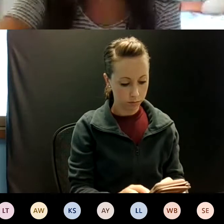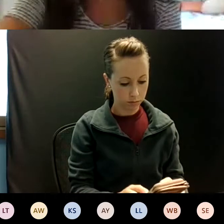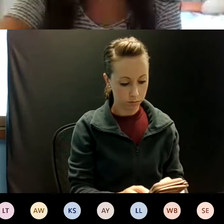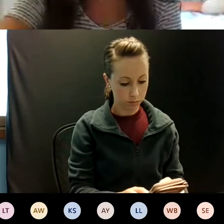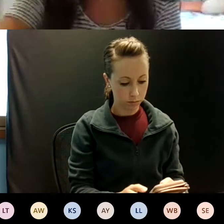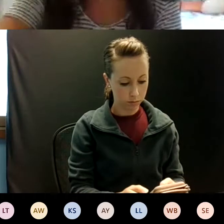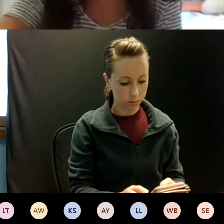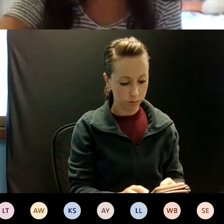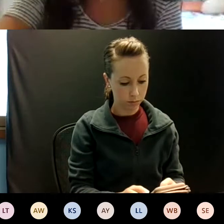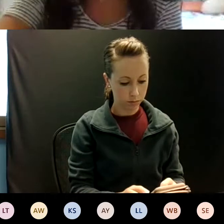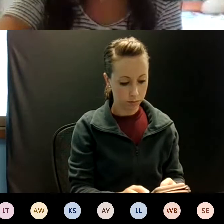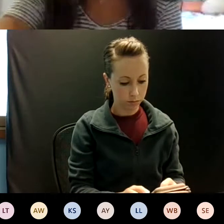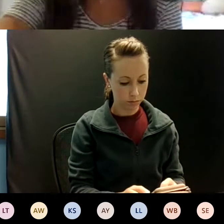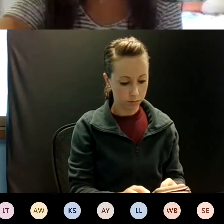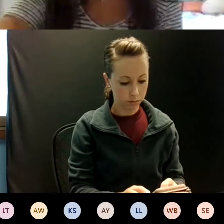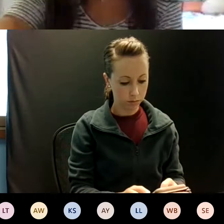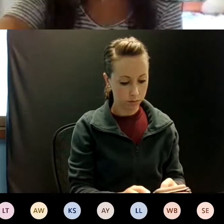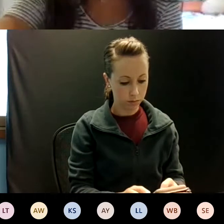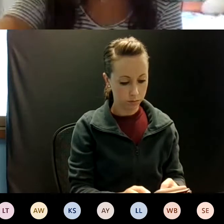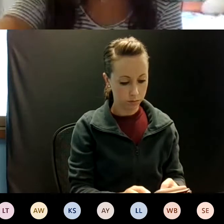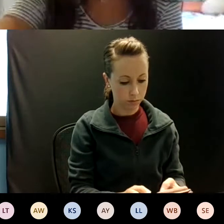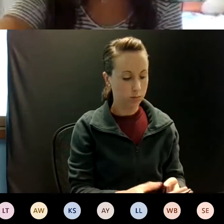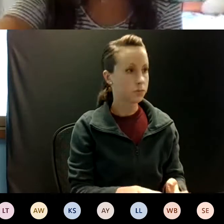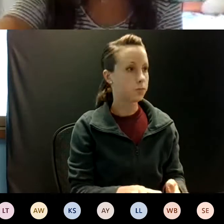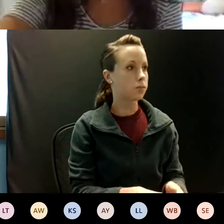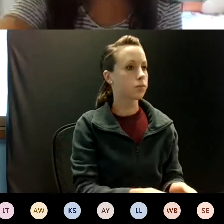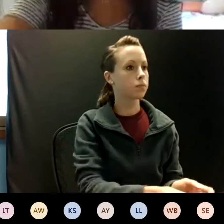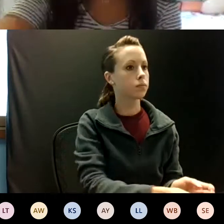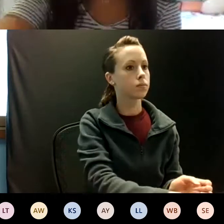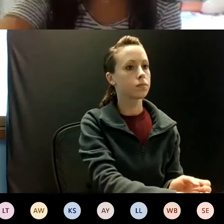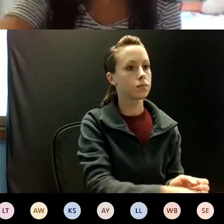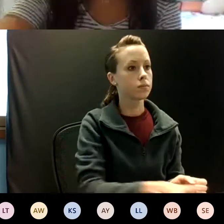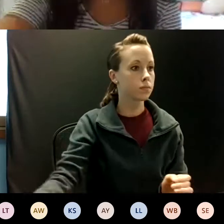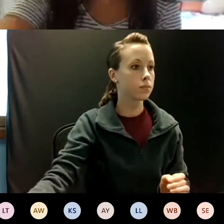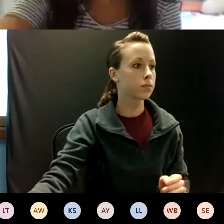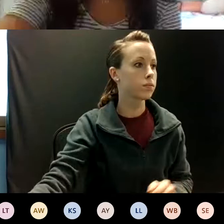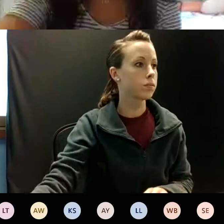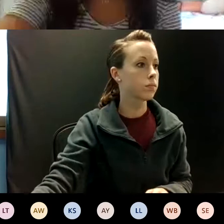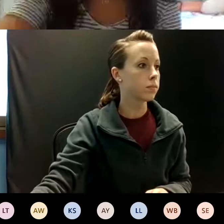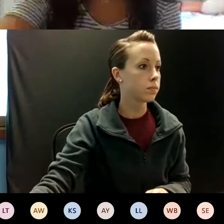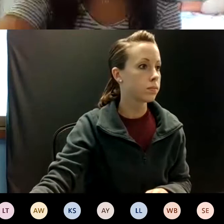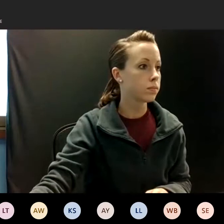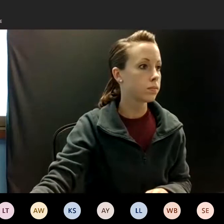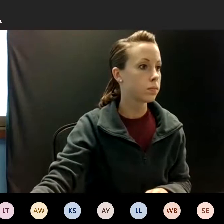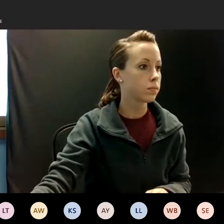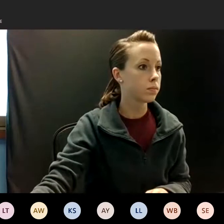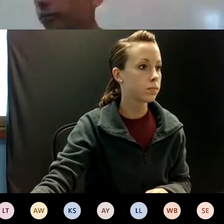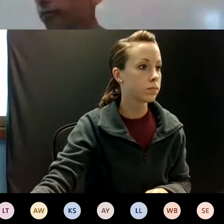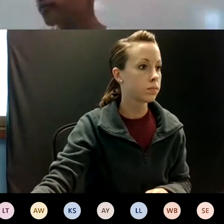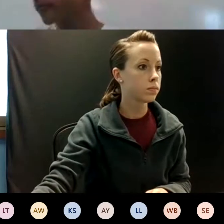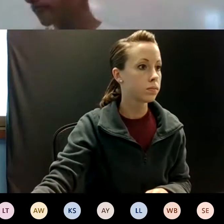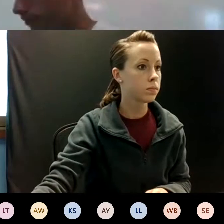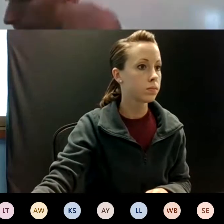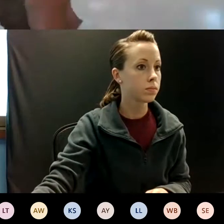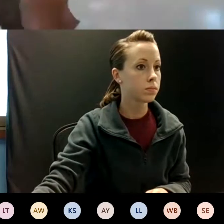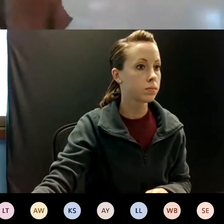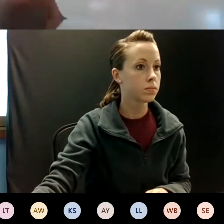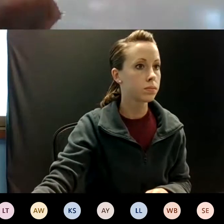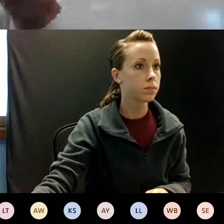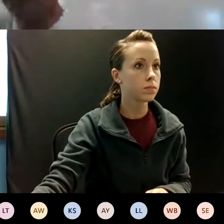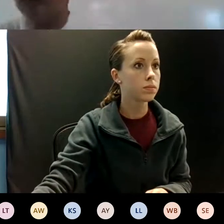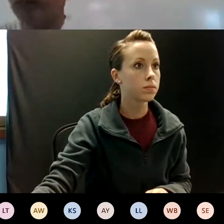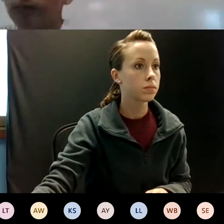guess. Yeah, thank you for that. We one of the things we're doing in a lot of our guidance and recommendations is to try to help districts